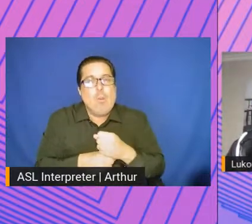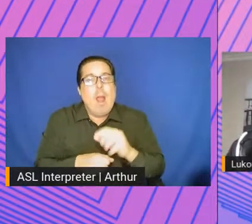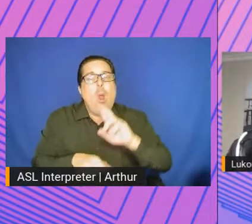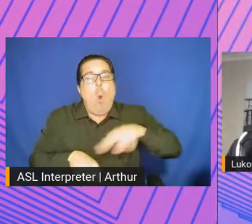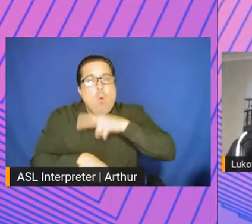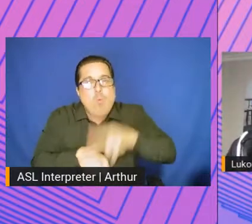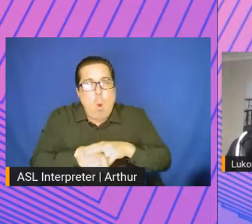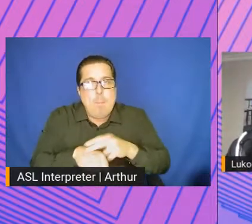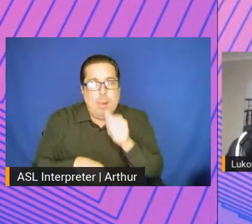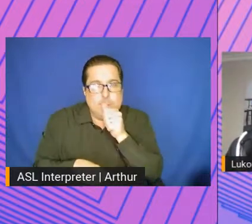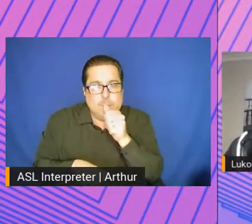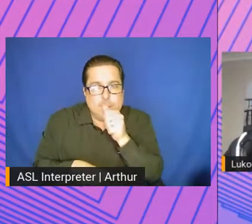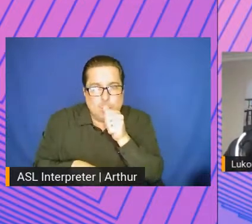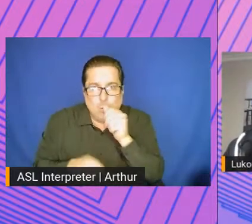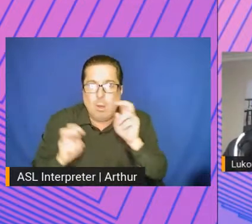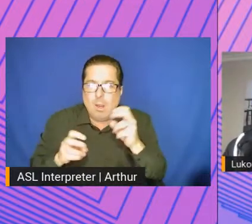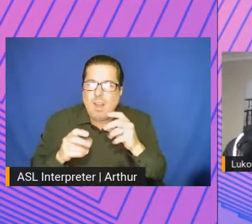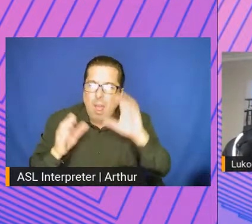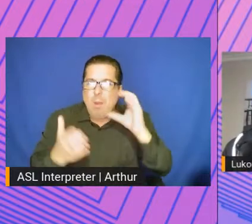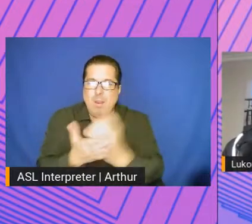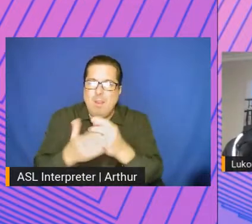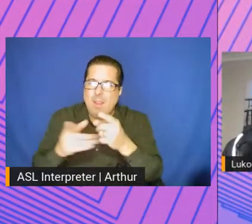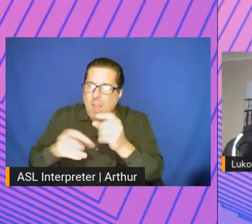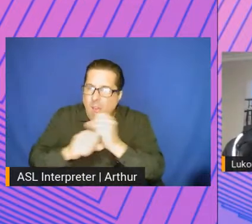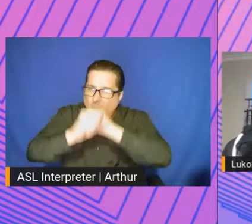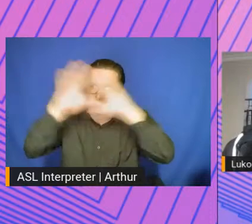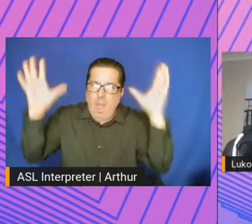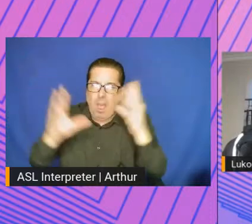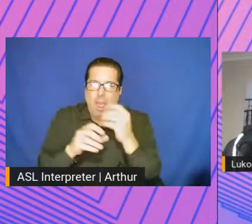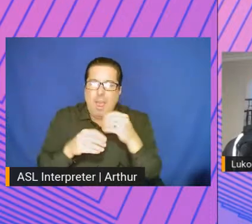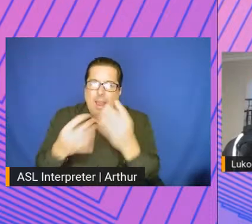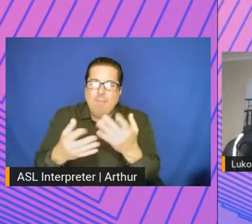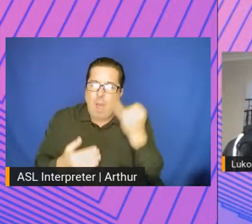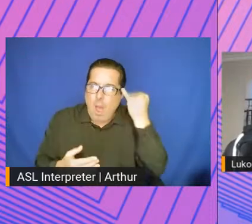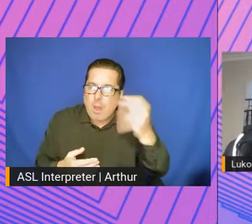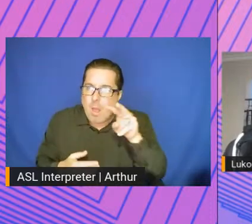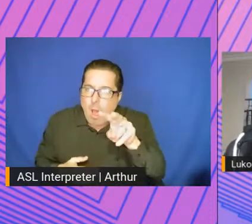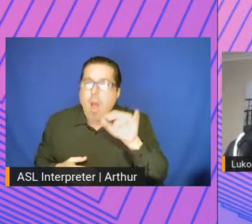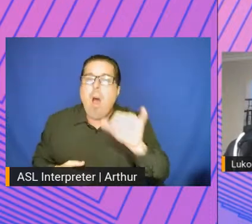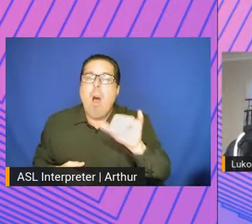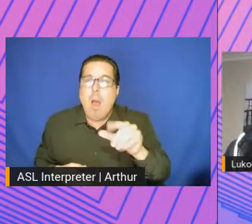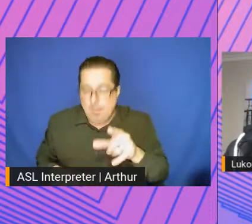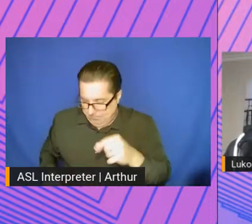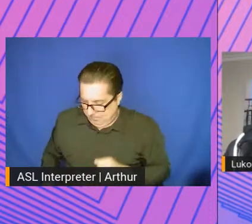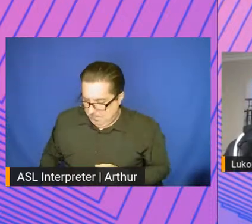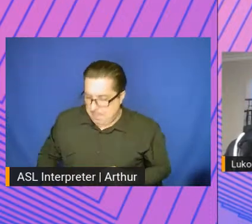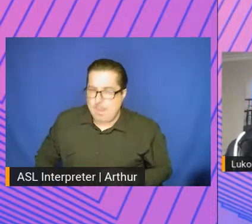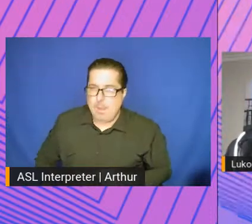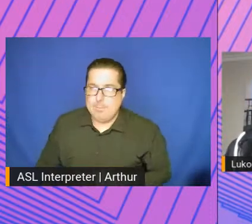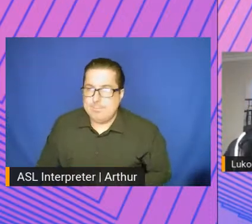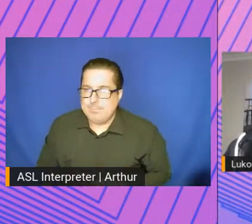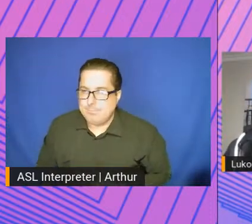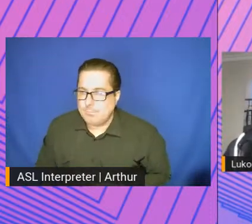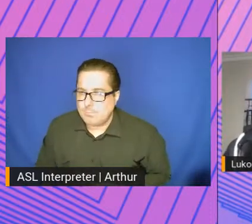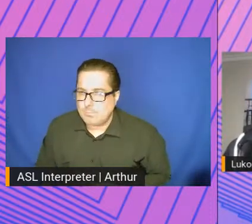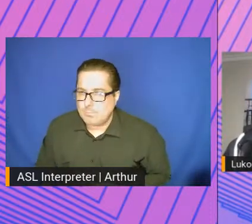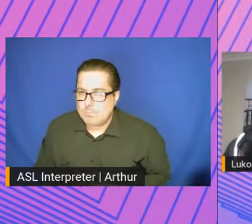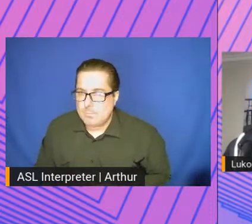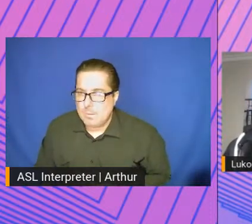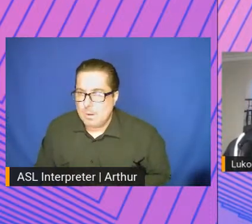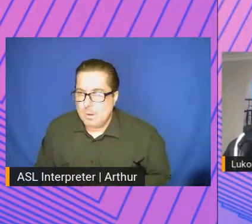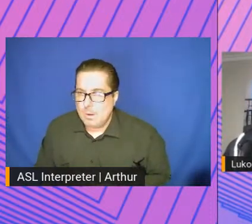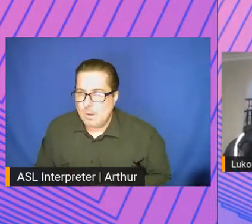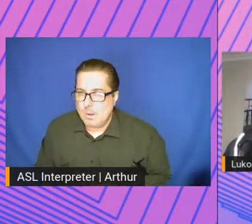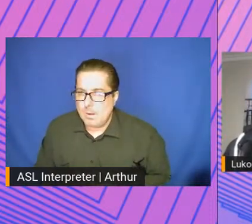here will help paint that picture a little bit better. So as I mentioned, you've got your normal secret, which you're going to encrypt using kubeseal and the public key certificate,